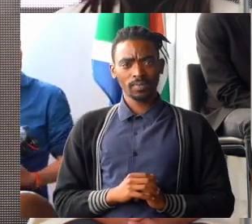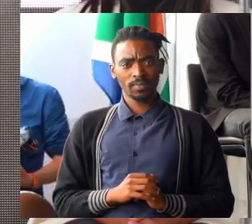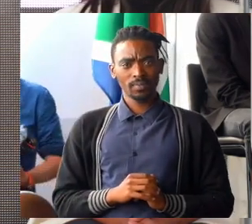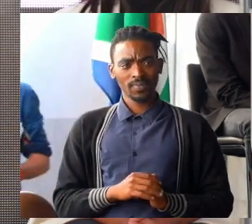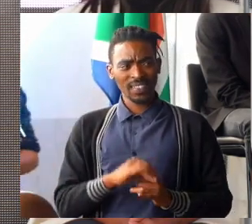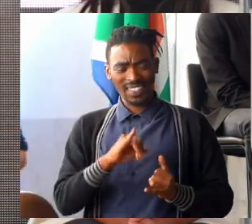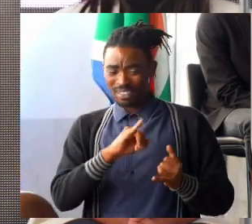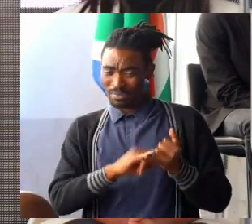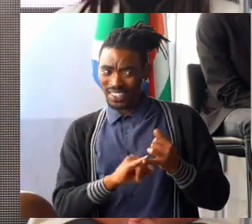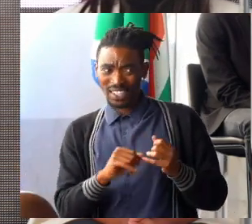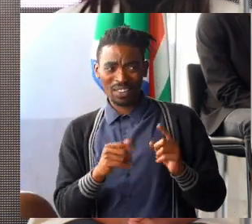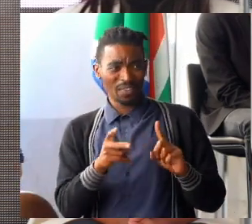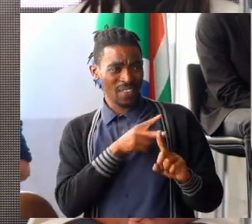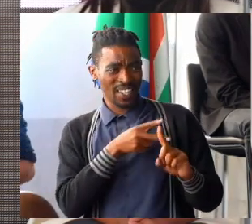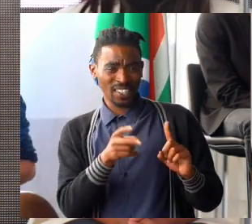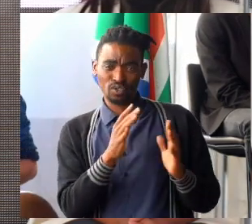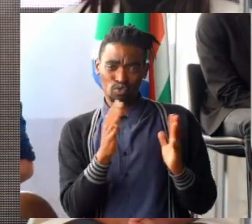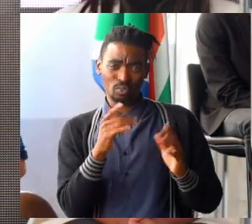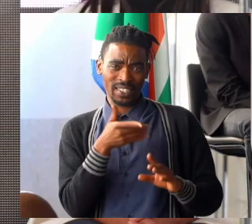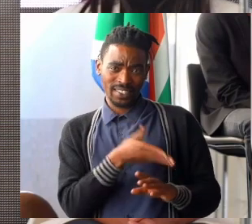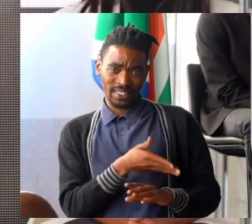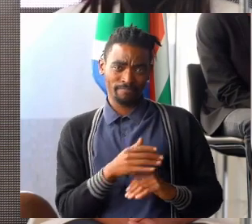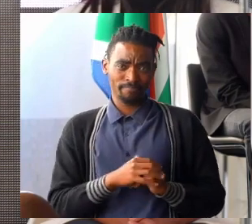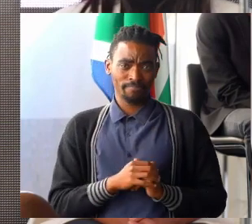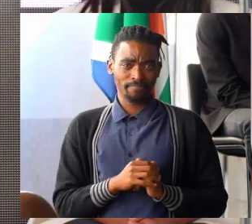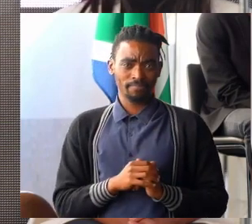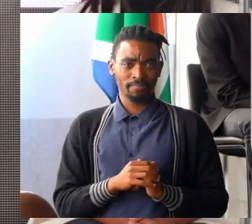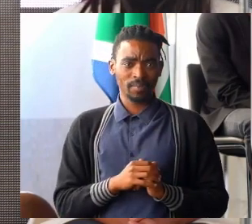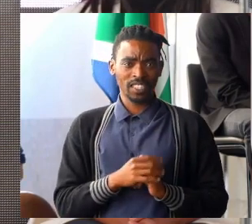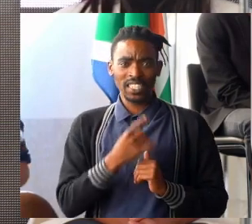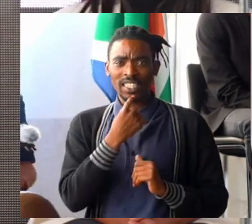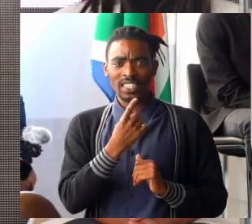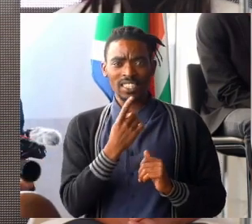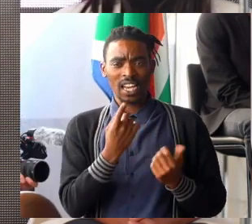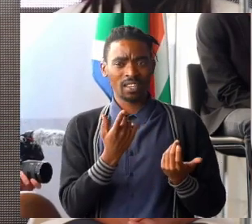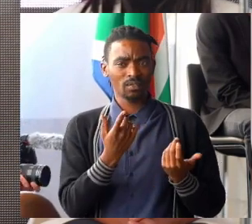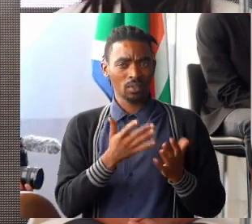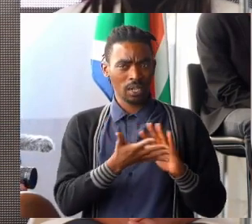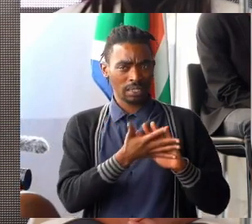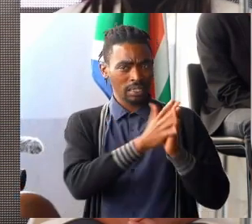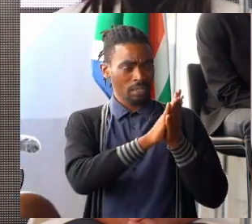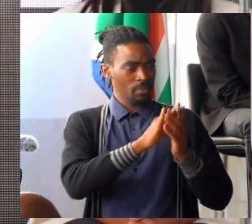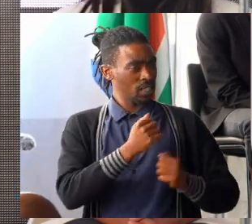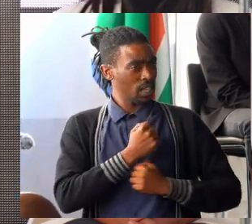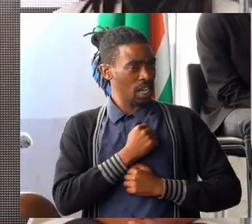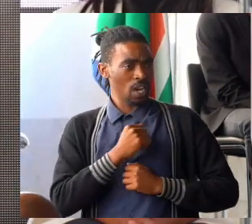of violence on their breath, that threaten to tear apart our country's democratic